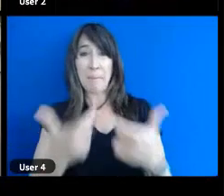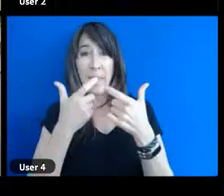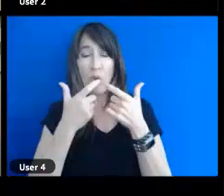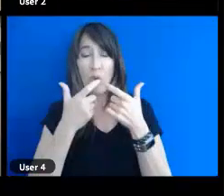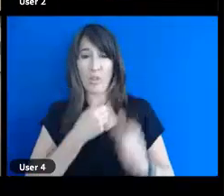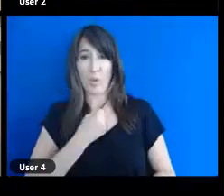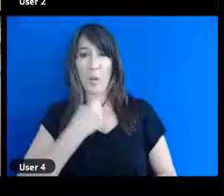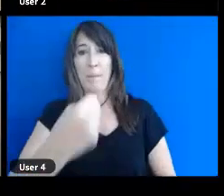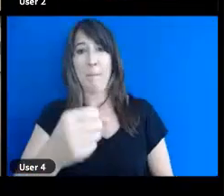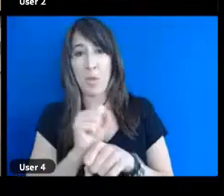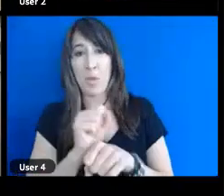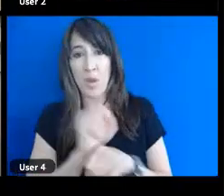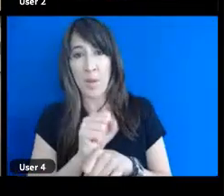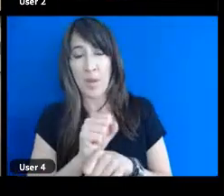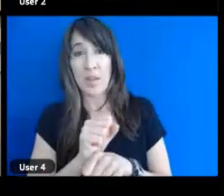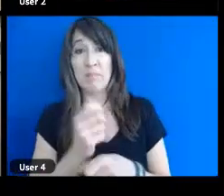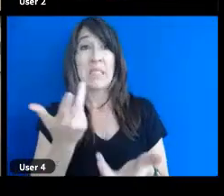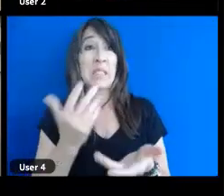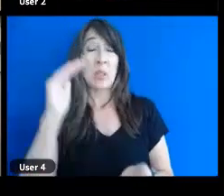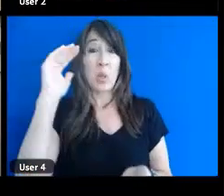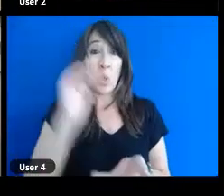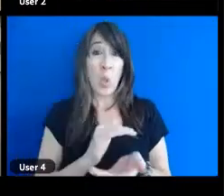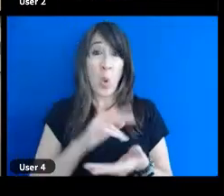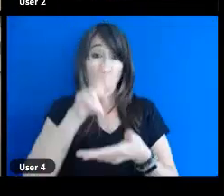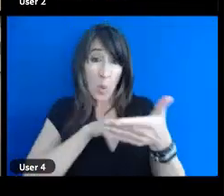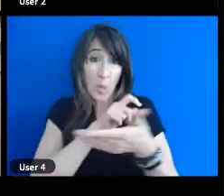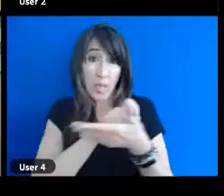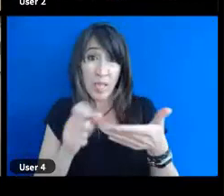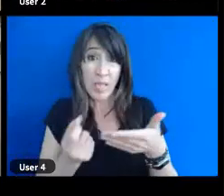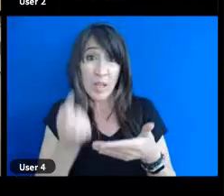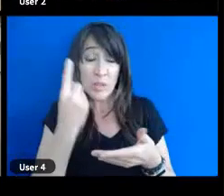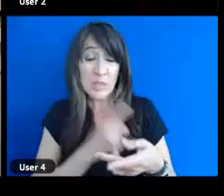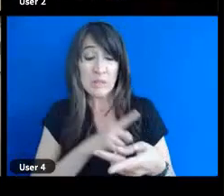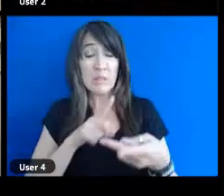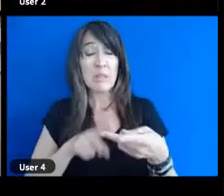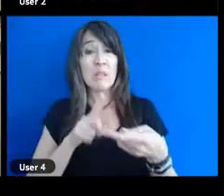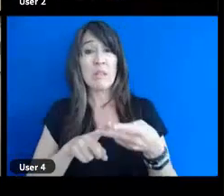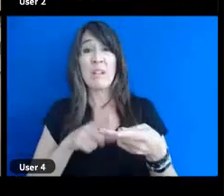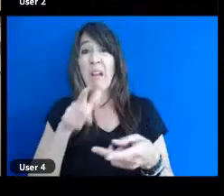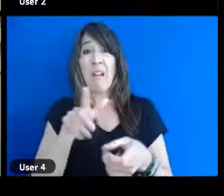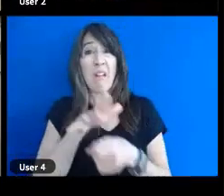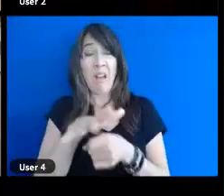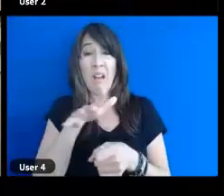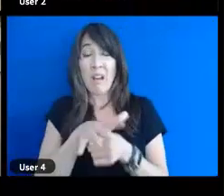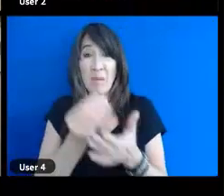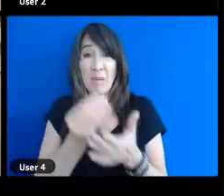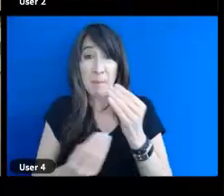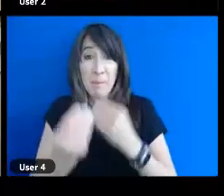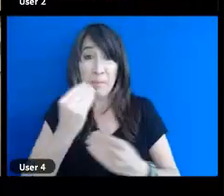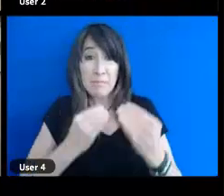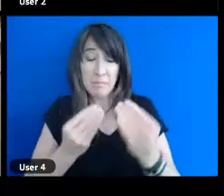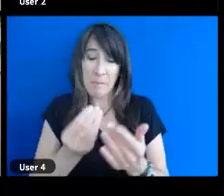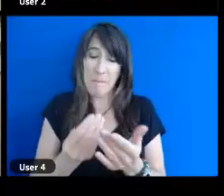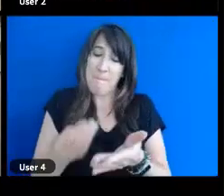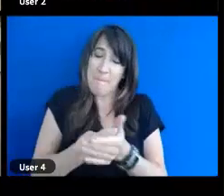employment. And those barriers could be low literacy, cycles of poverty, lack of stable